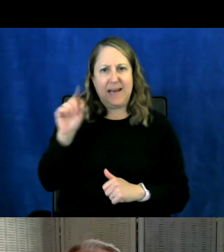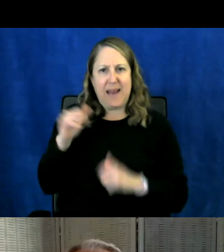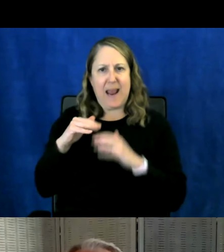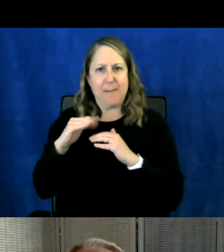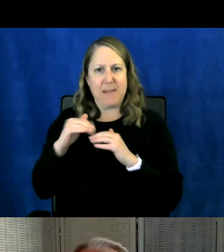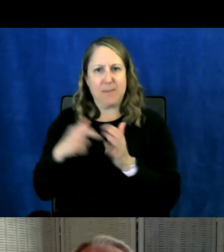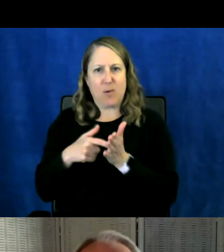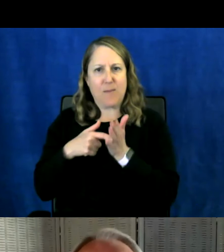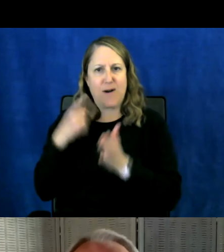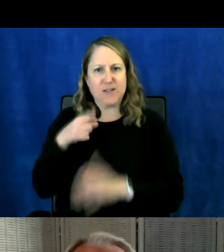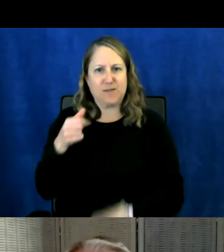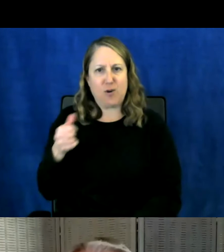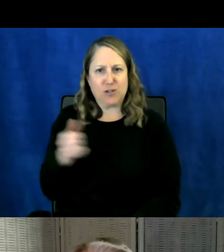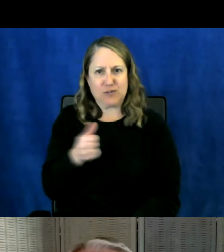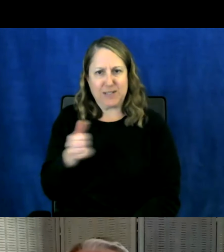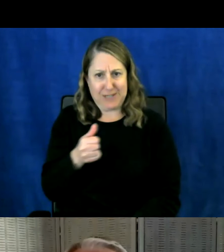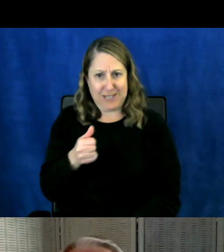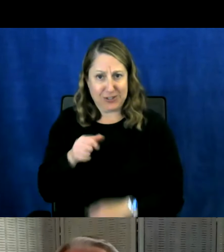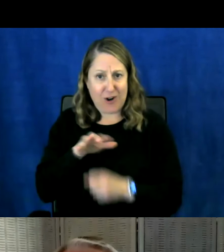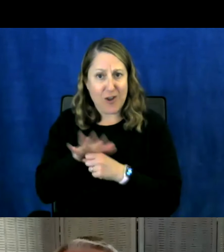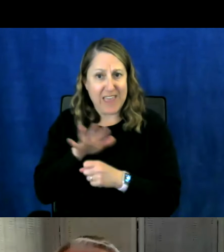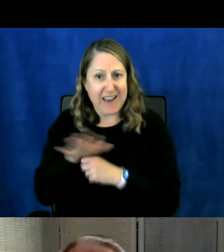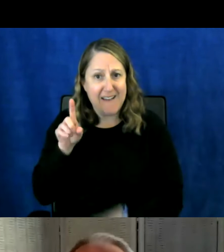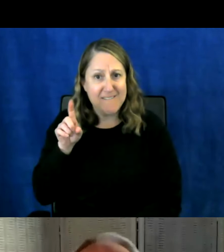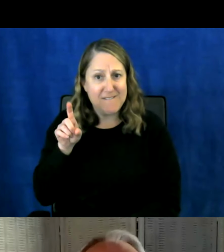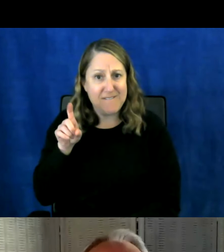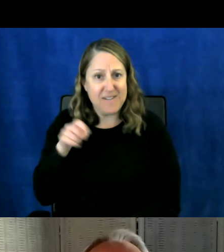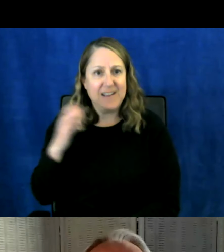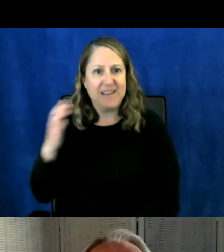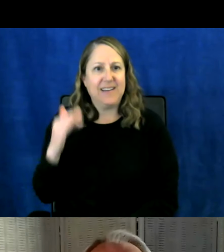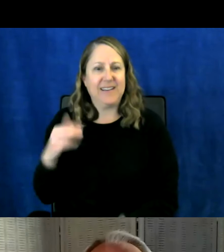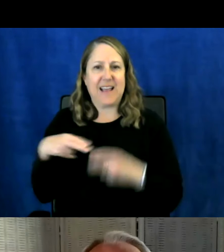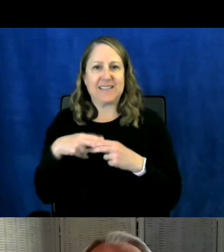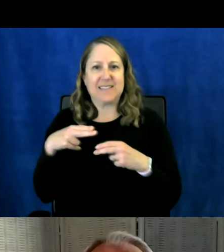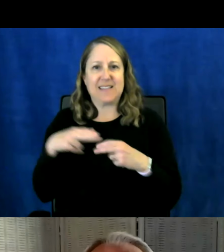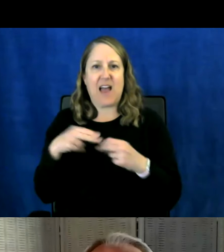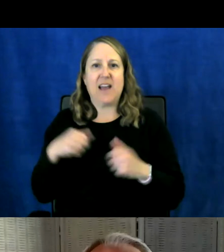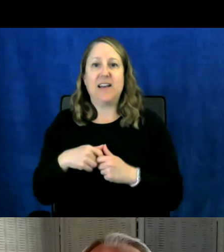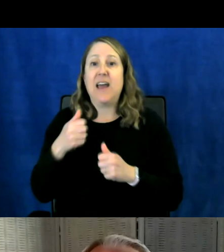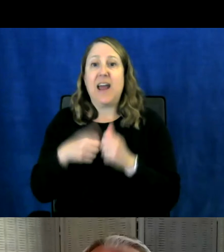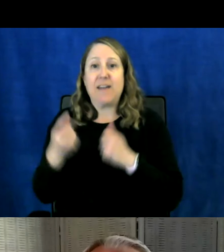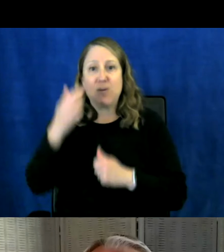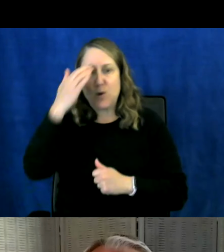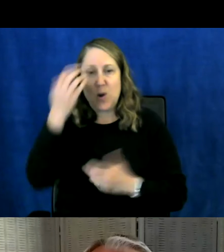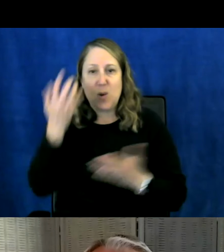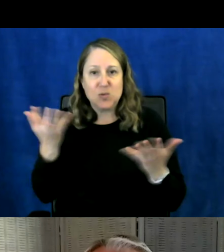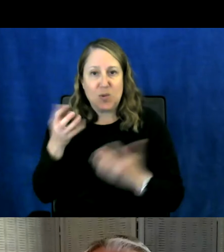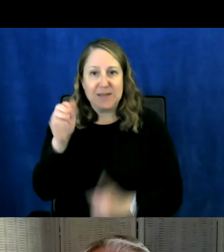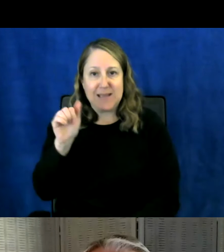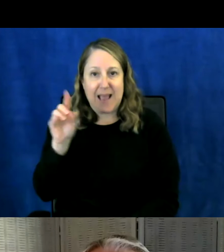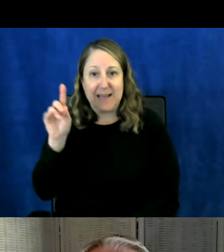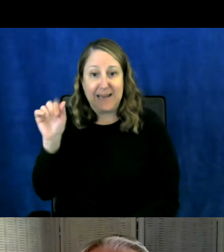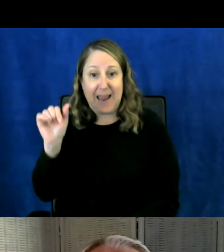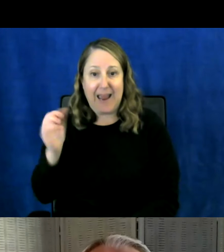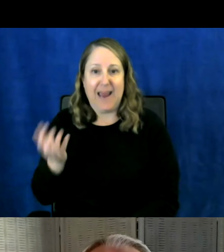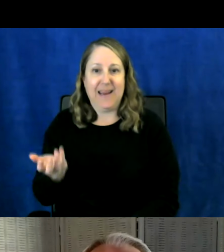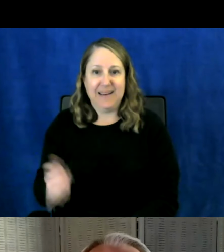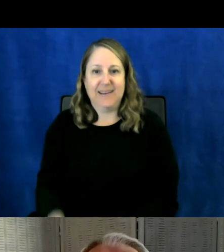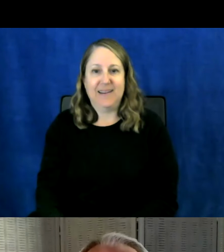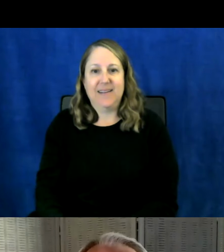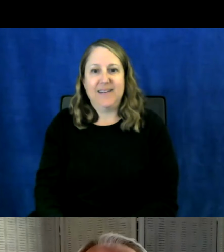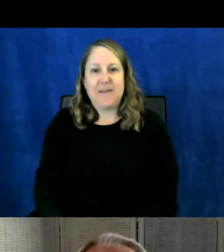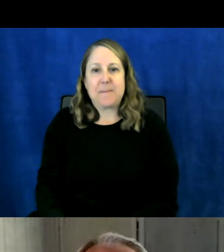for transportation sufficient? Next slide, please. Everybody knows what the Americans with Disabilities Act is. The